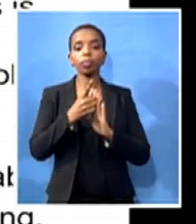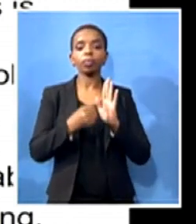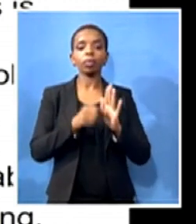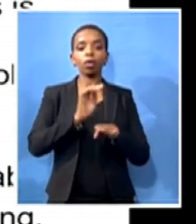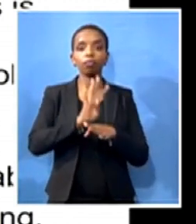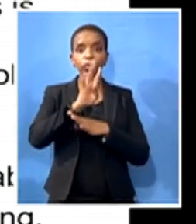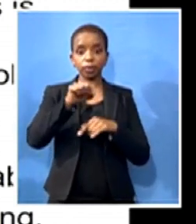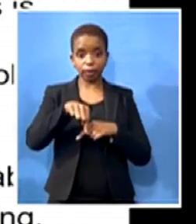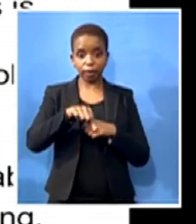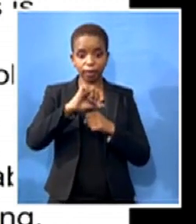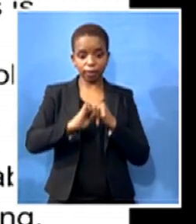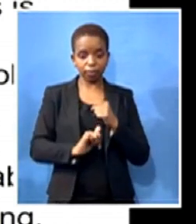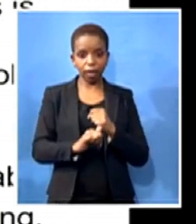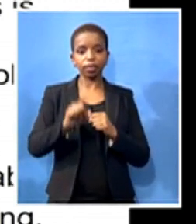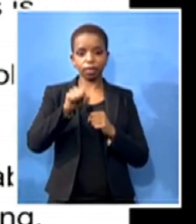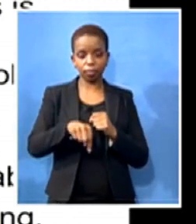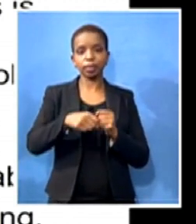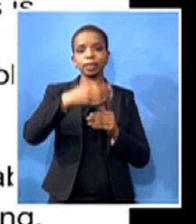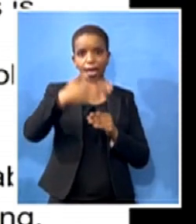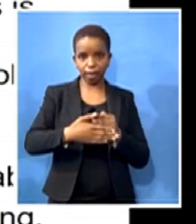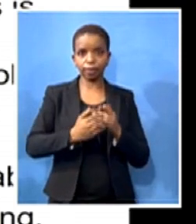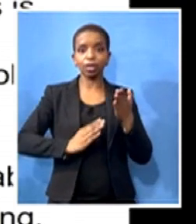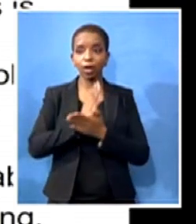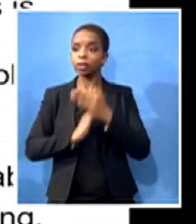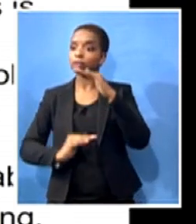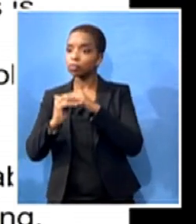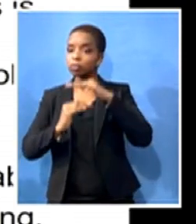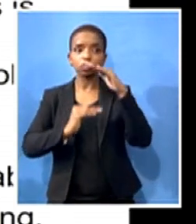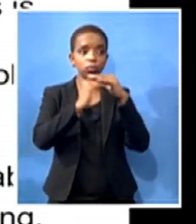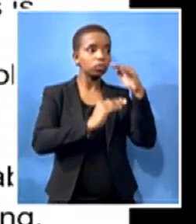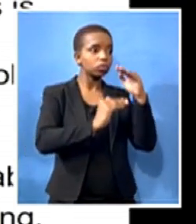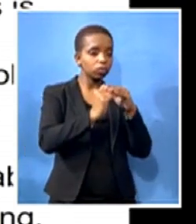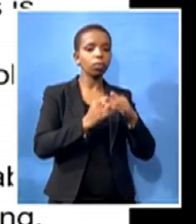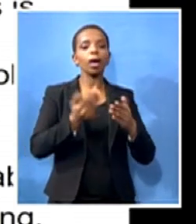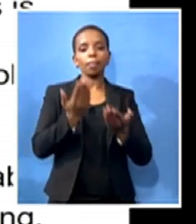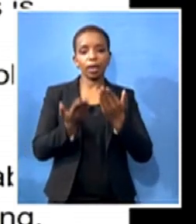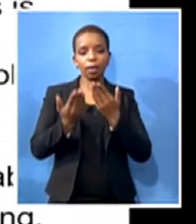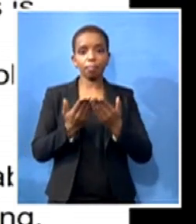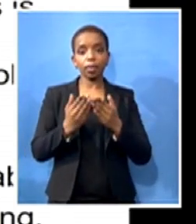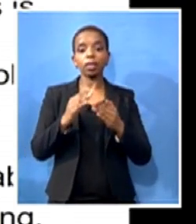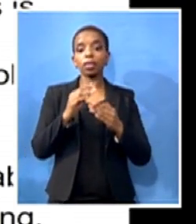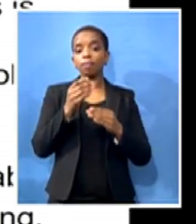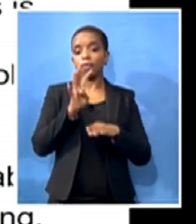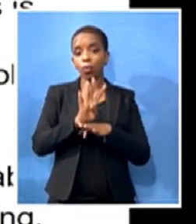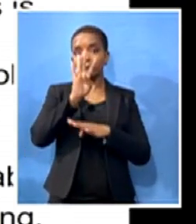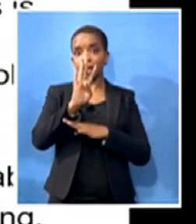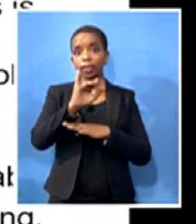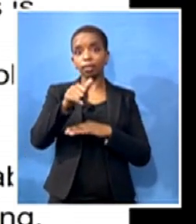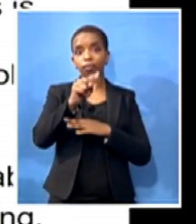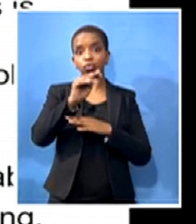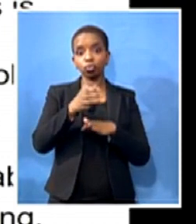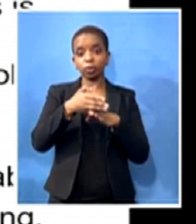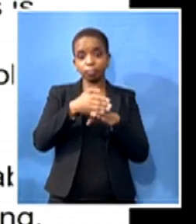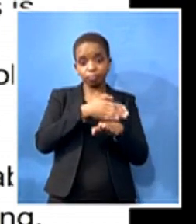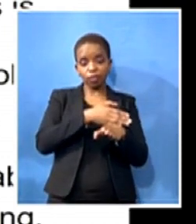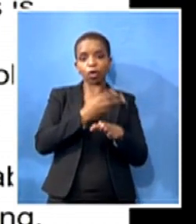again declares a state of national disaster. And it must not discriminate unfairly. The